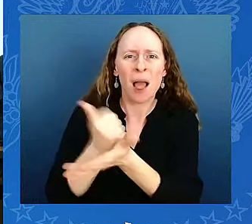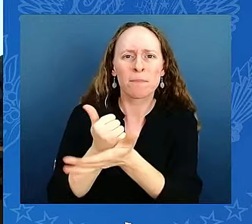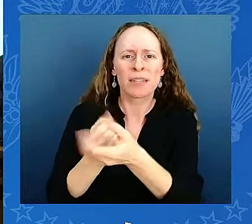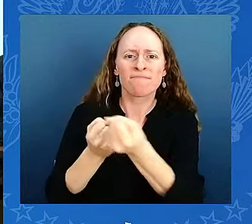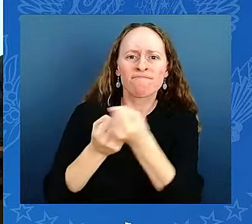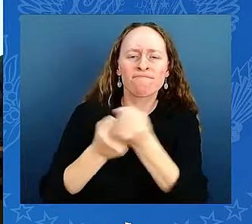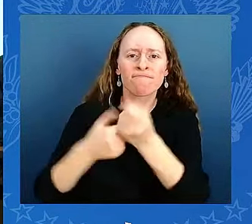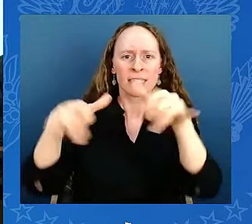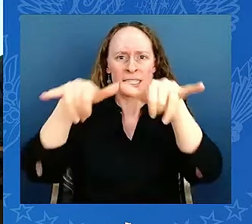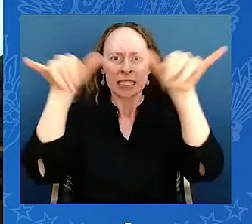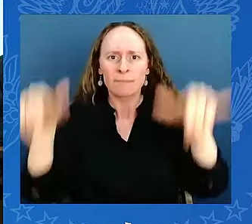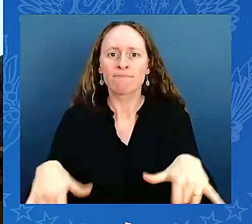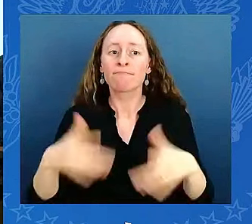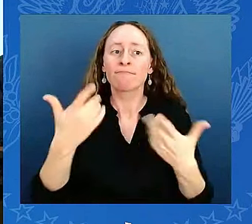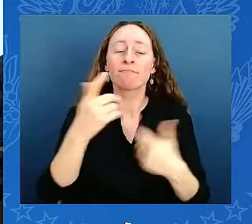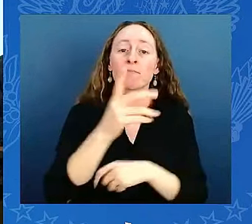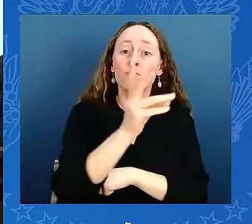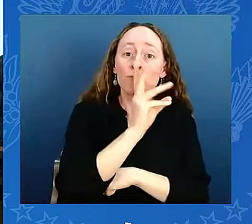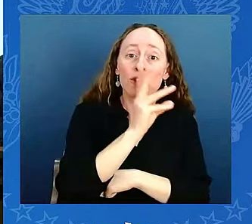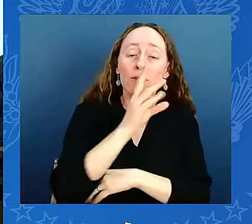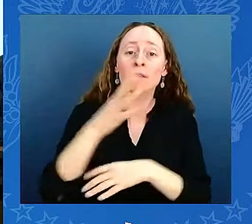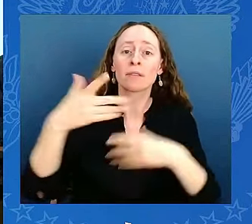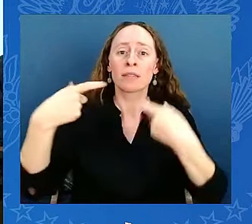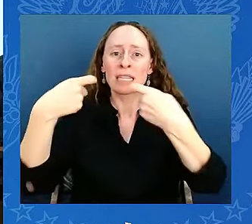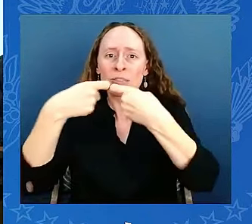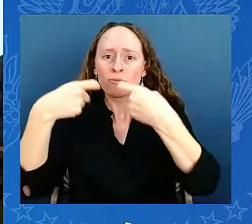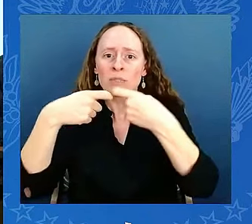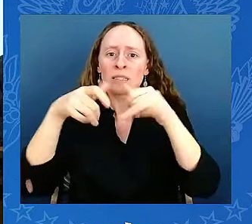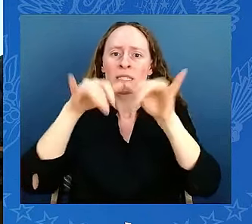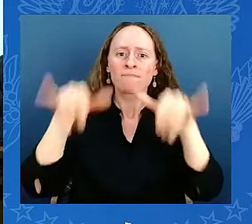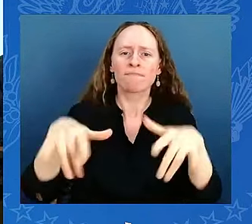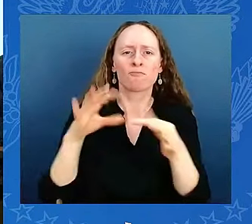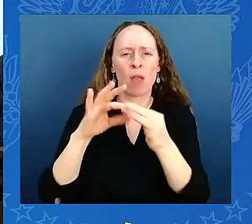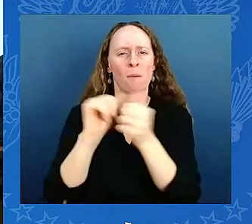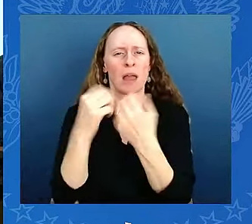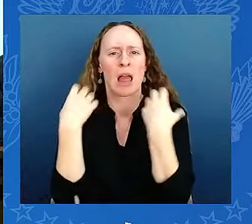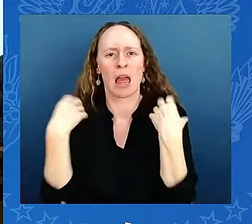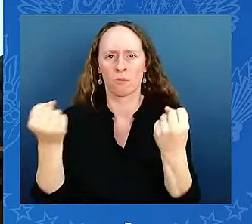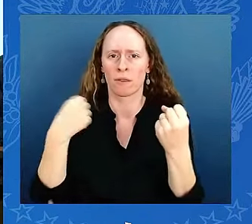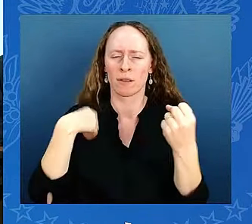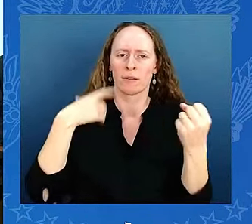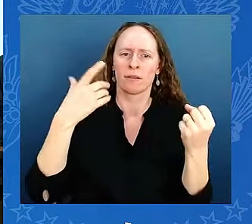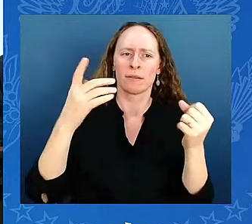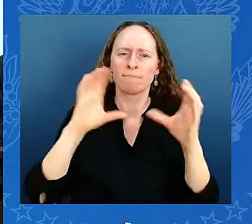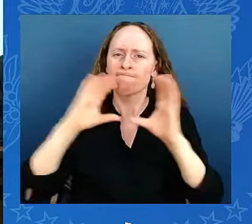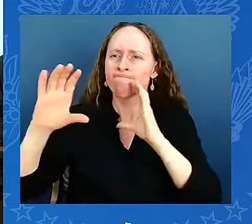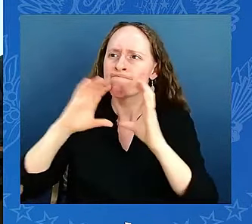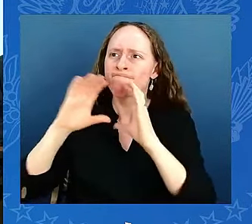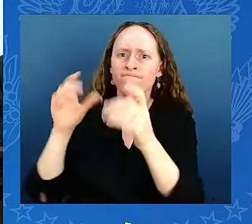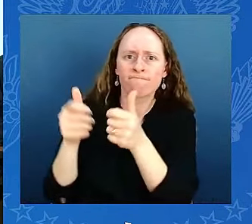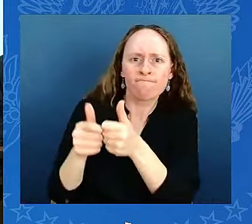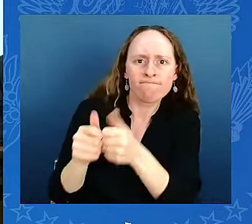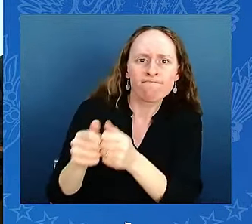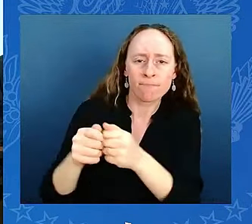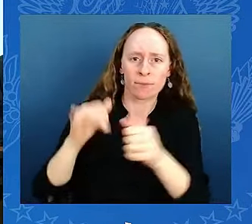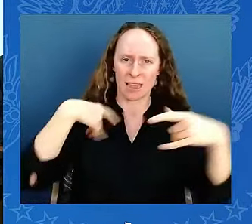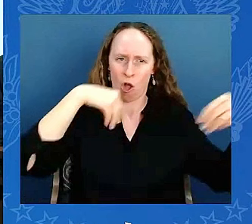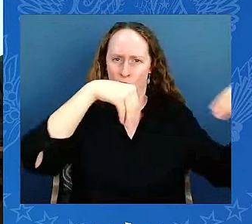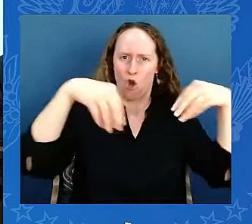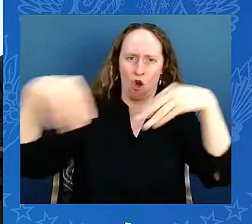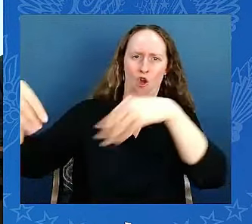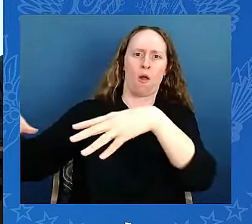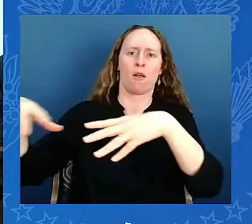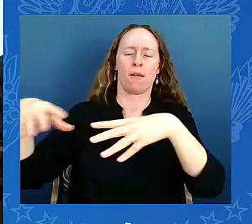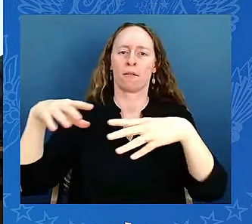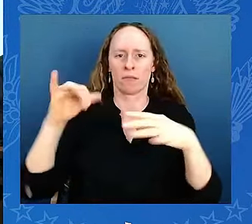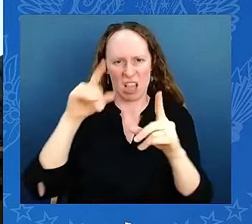power, and communications. The State Emergency Response Team here remains activated at the State EOC and along with our Regional